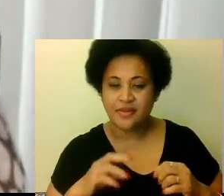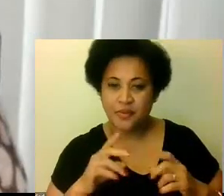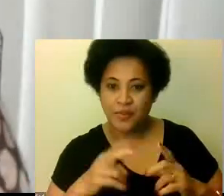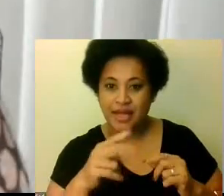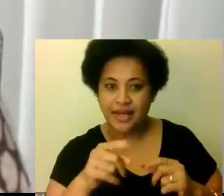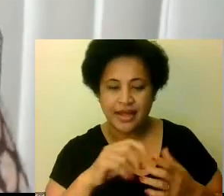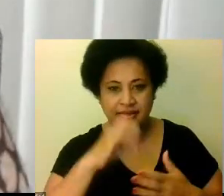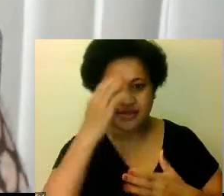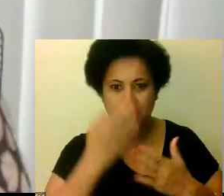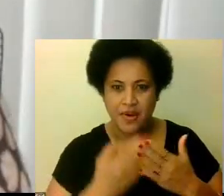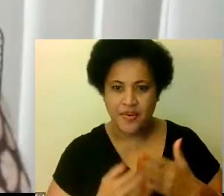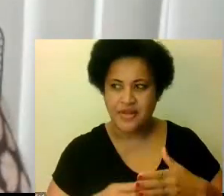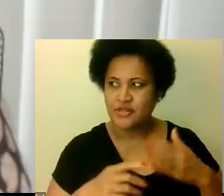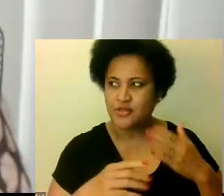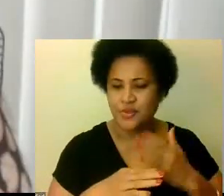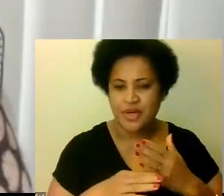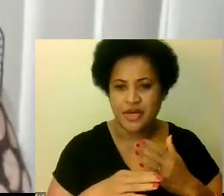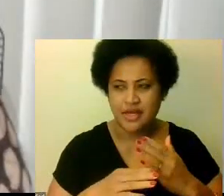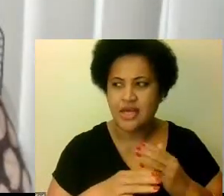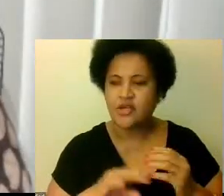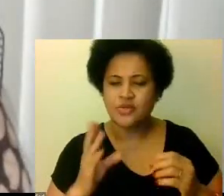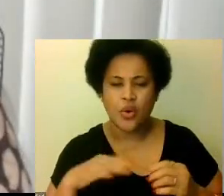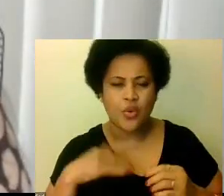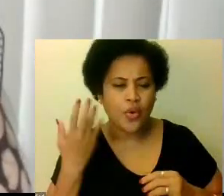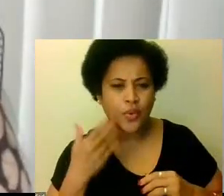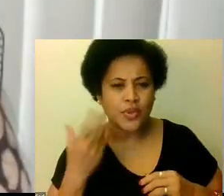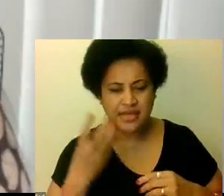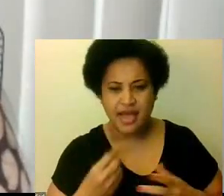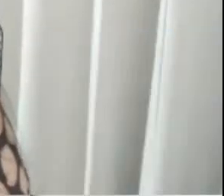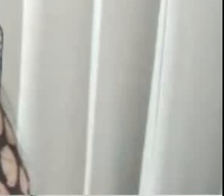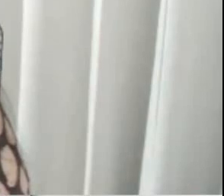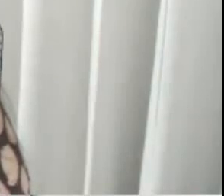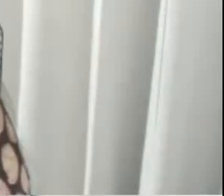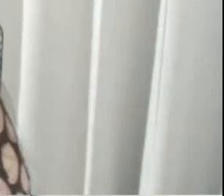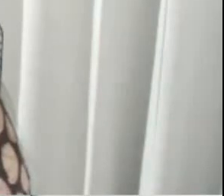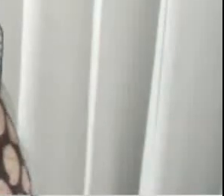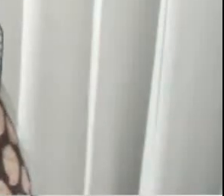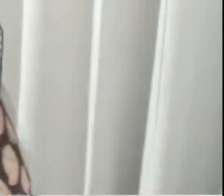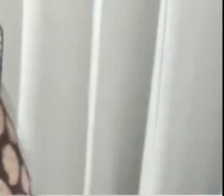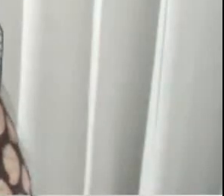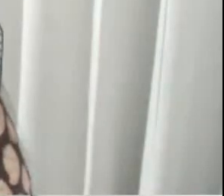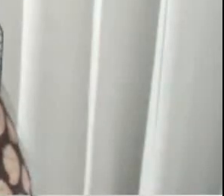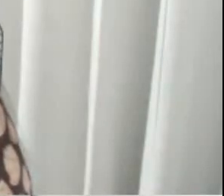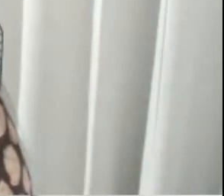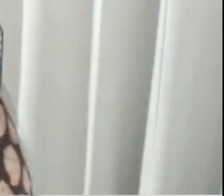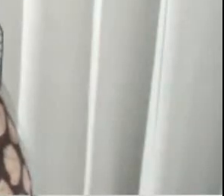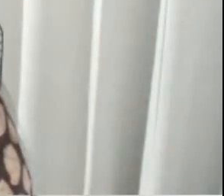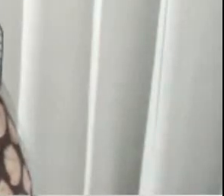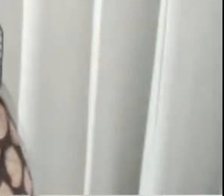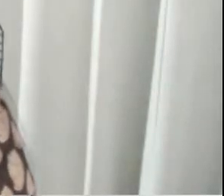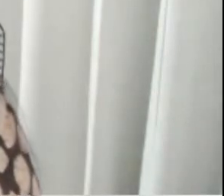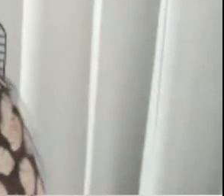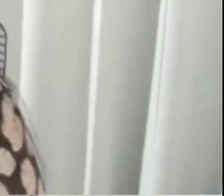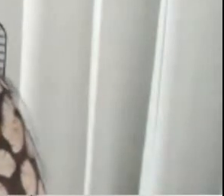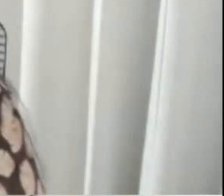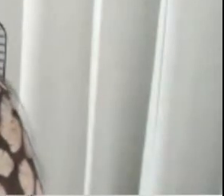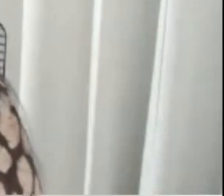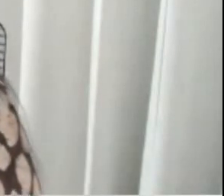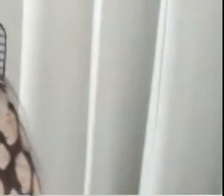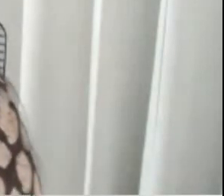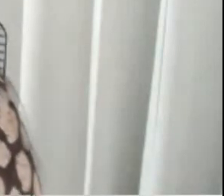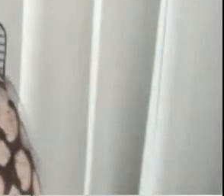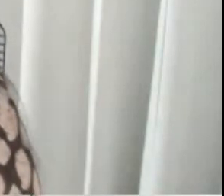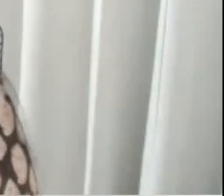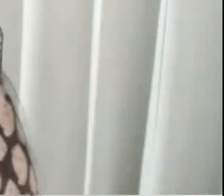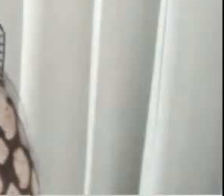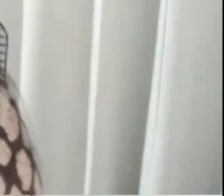these conversations have been about, you know, the biases, the gender biases, the racial biases, and the